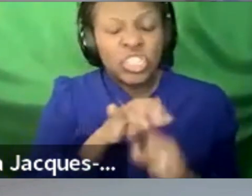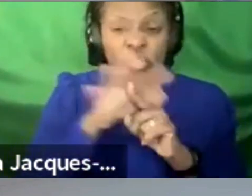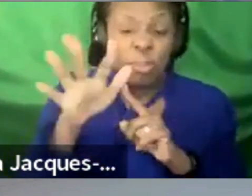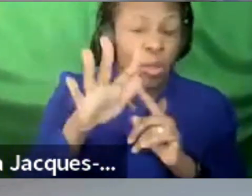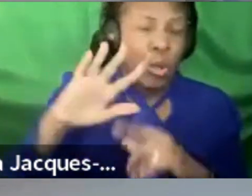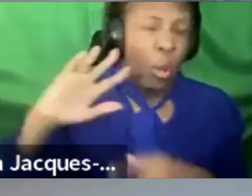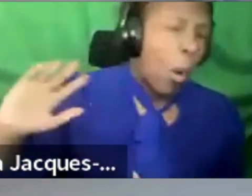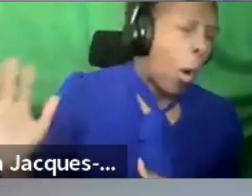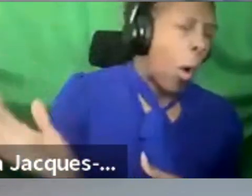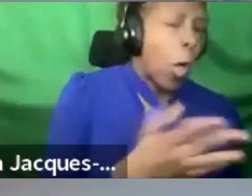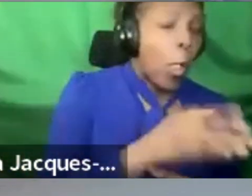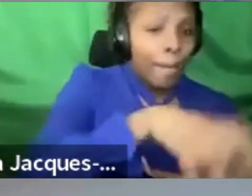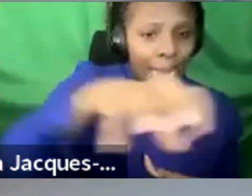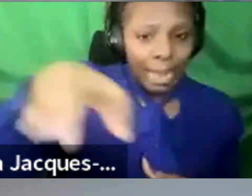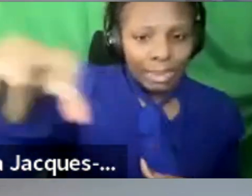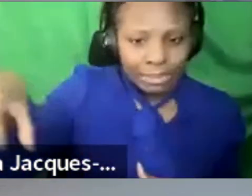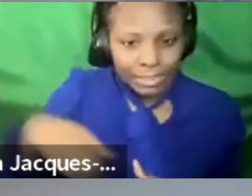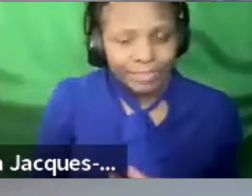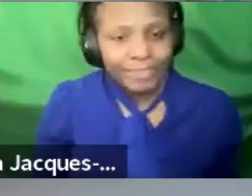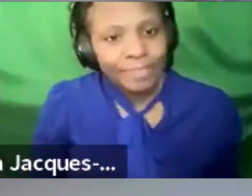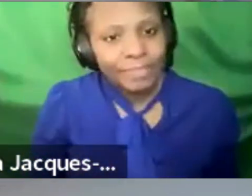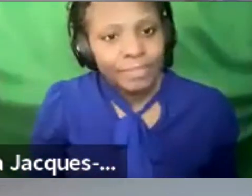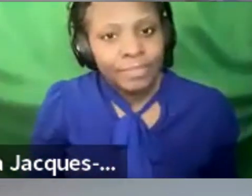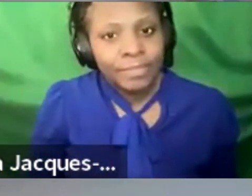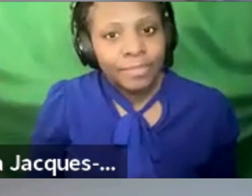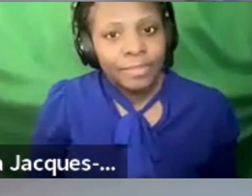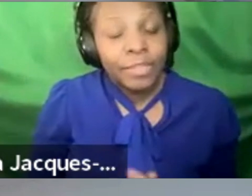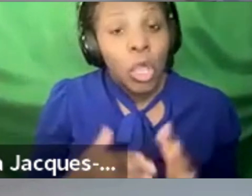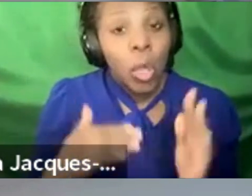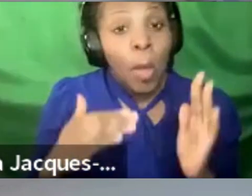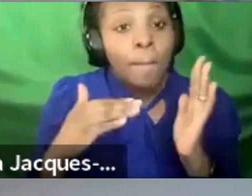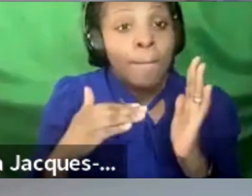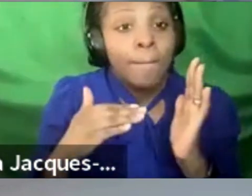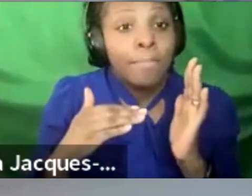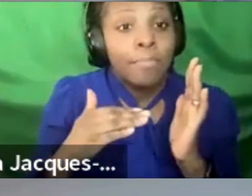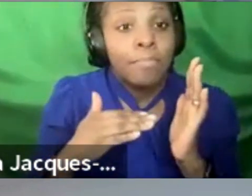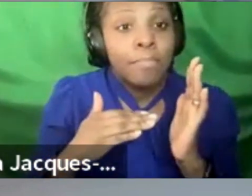one. And of course, in Much Ado About Nothing,